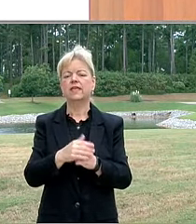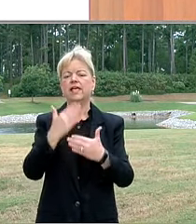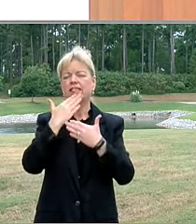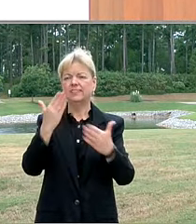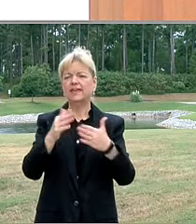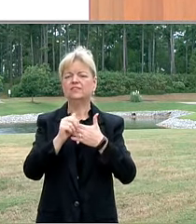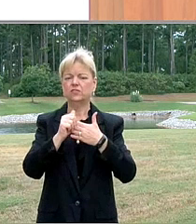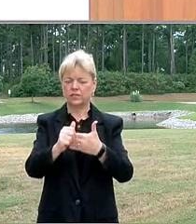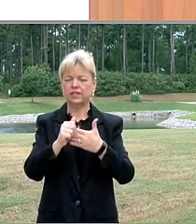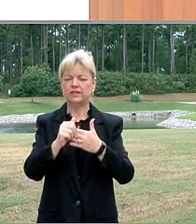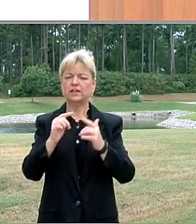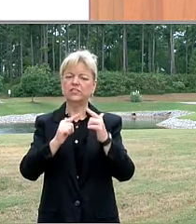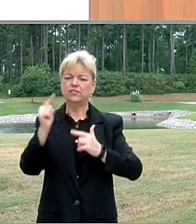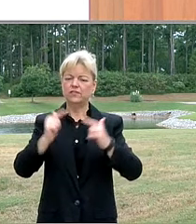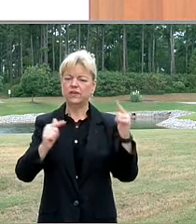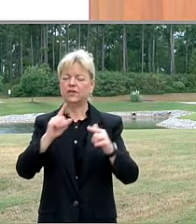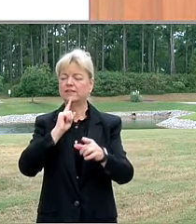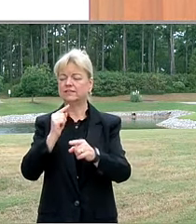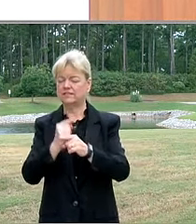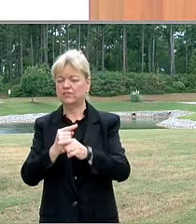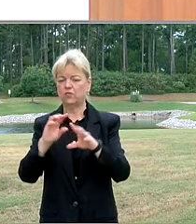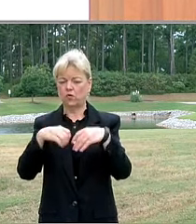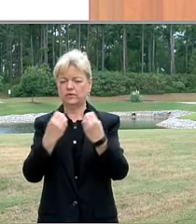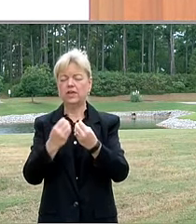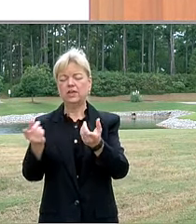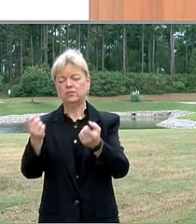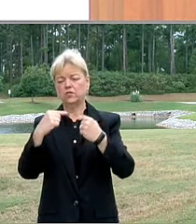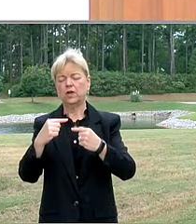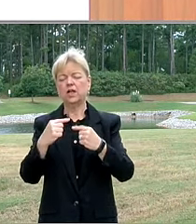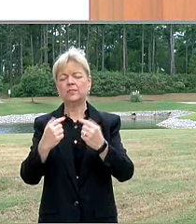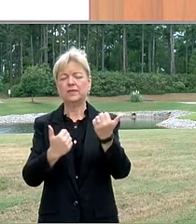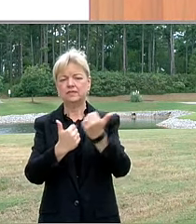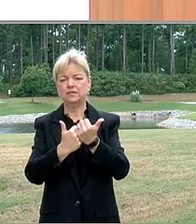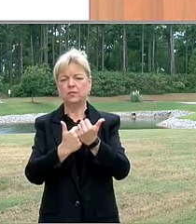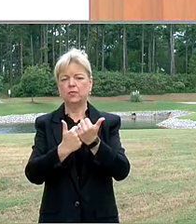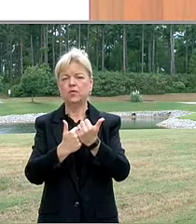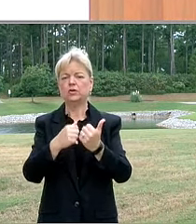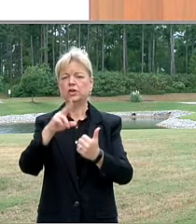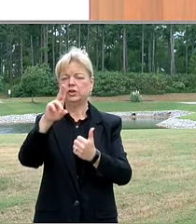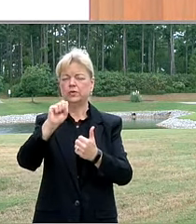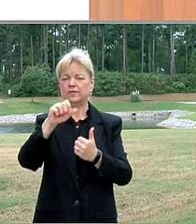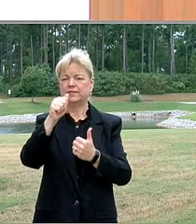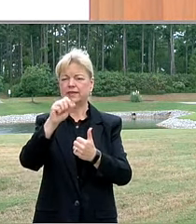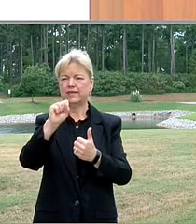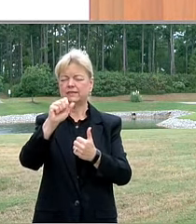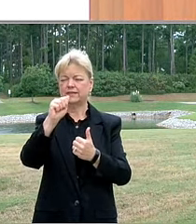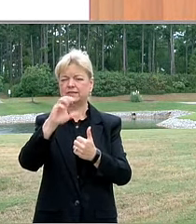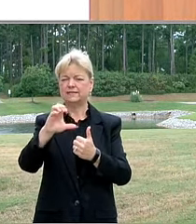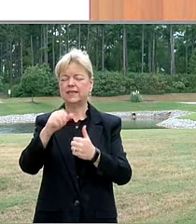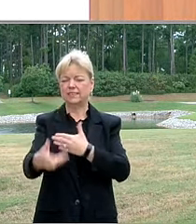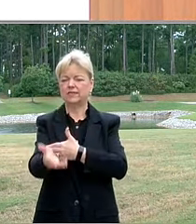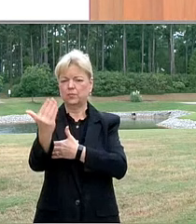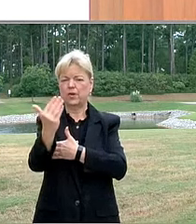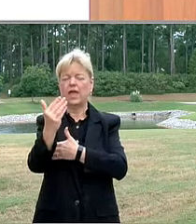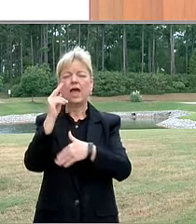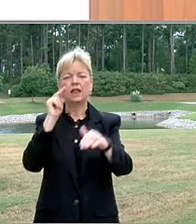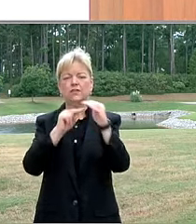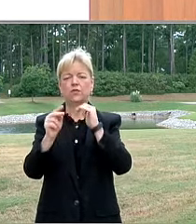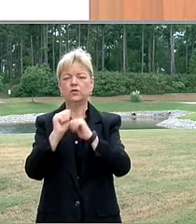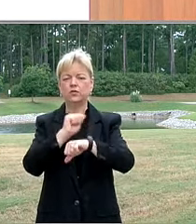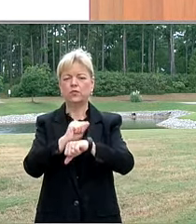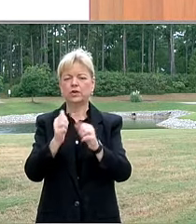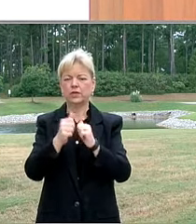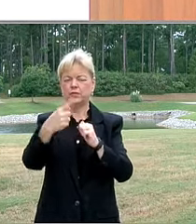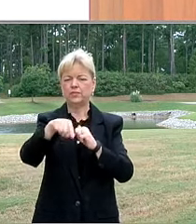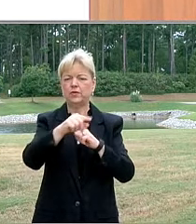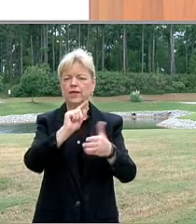to the leaders of various sister organizations for coming out to support USASAC this morning. I look forward to working with you in the months ahead. Finally,